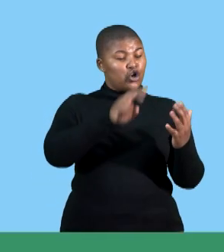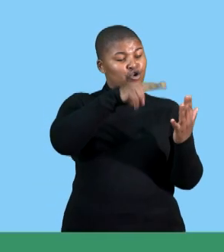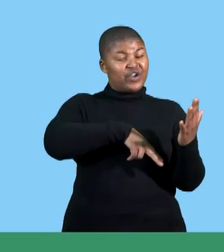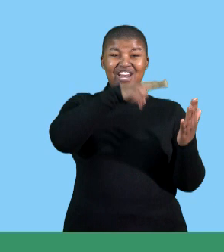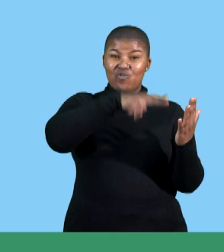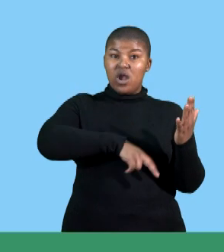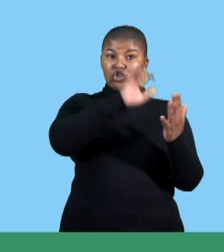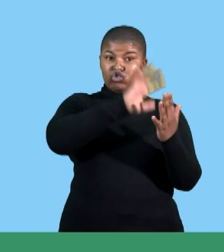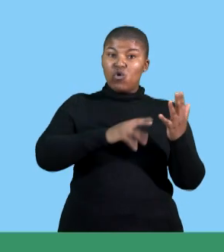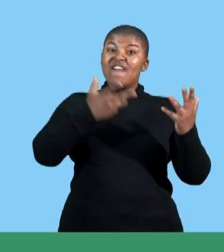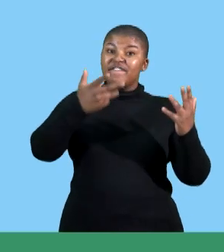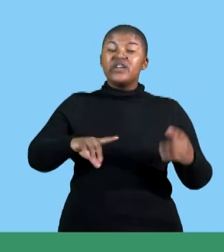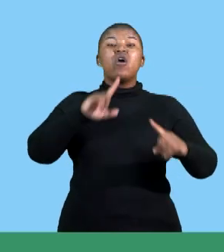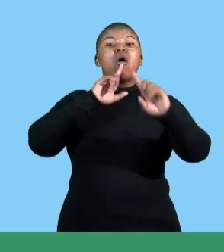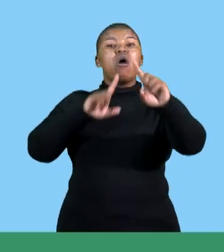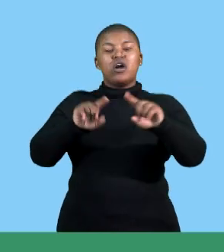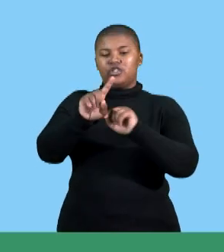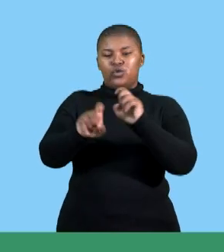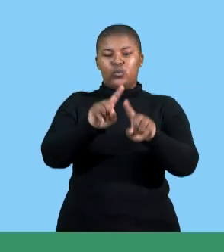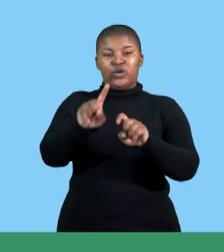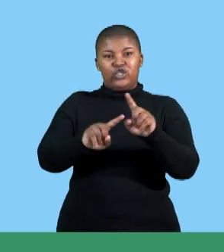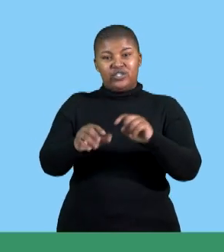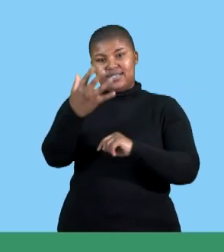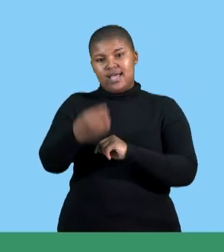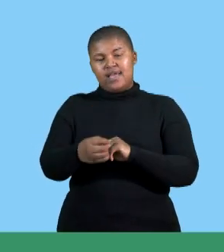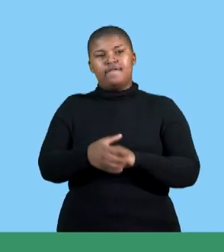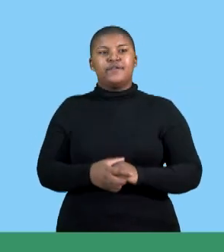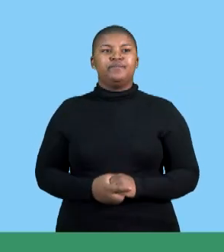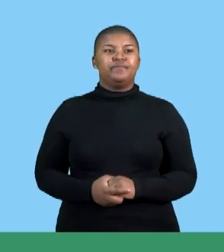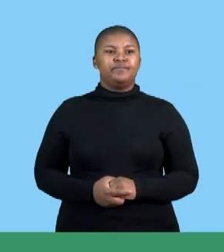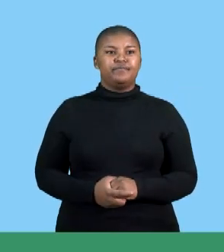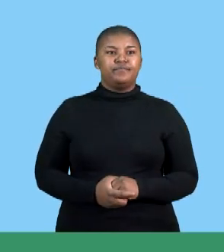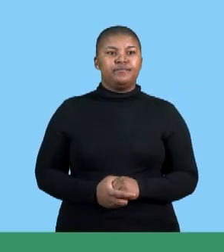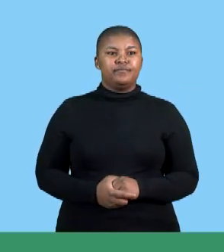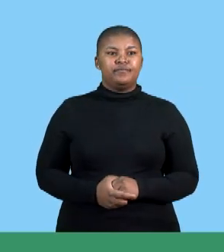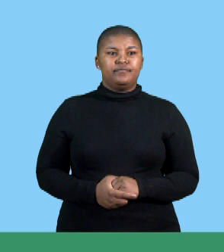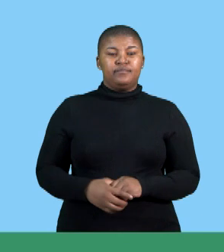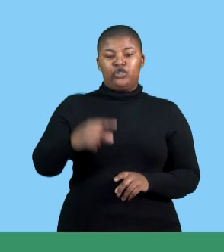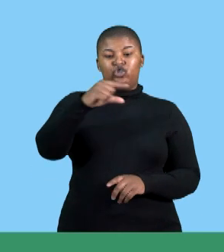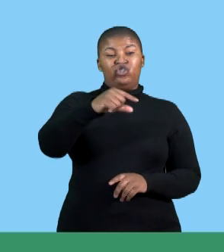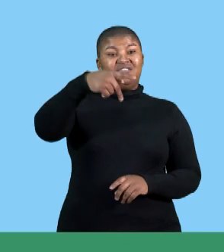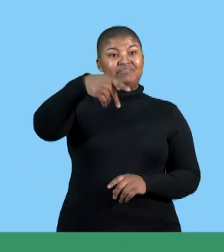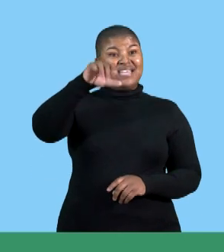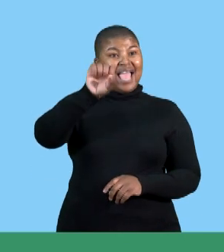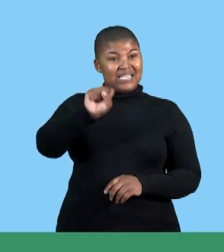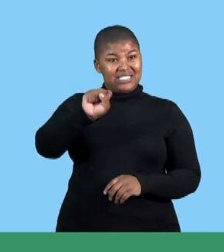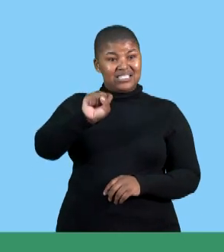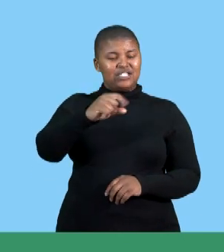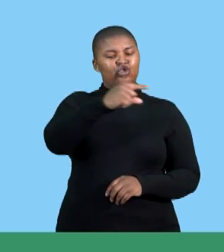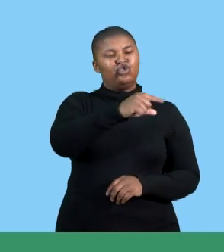the scenario below and answer the questions that follow. We've got GP Stores, which is